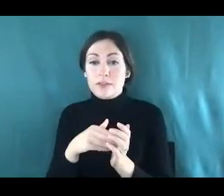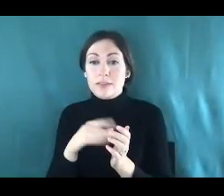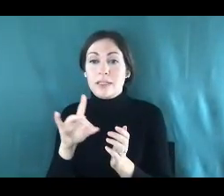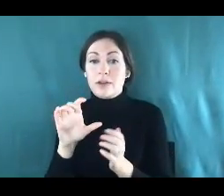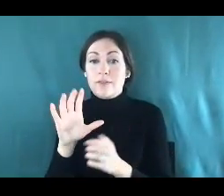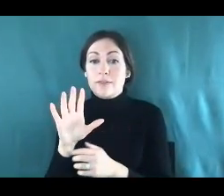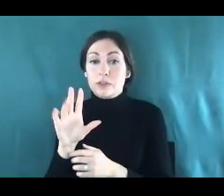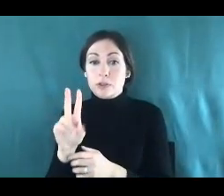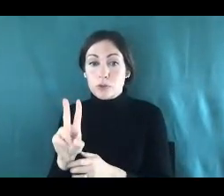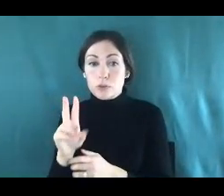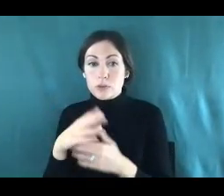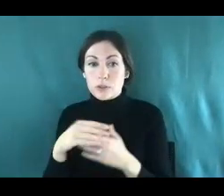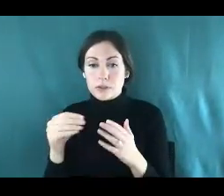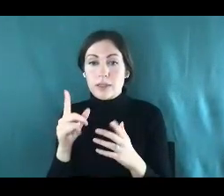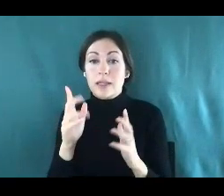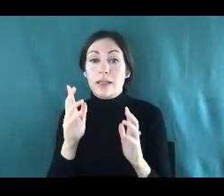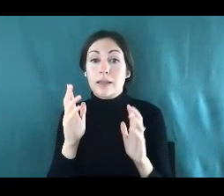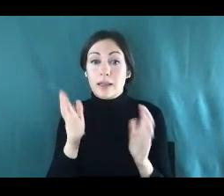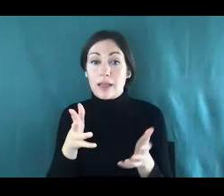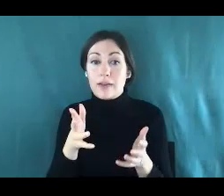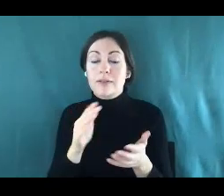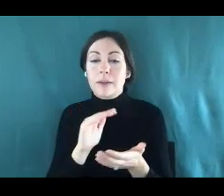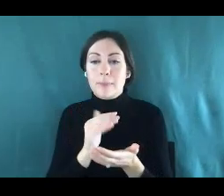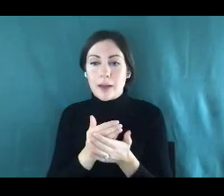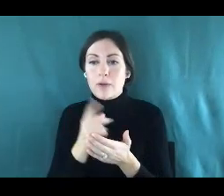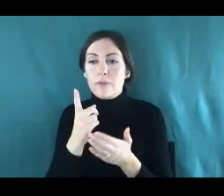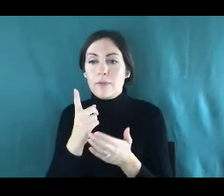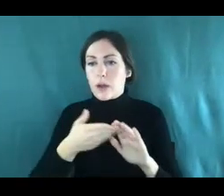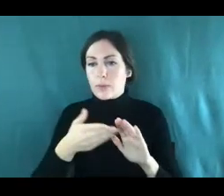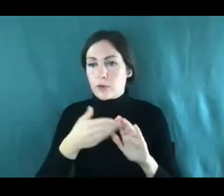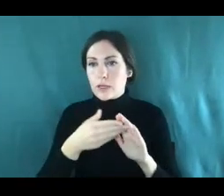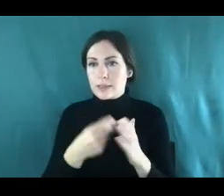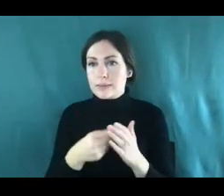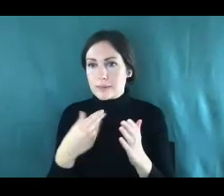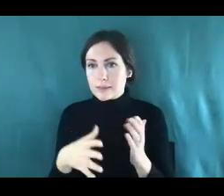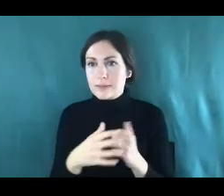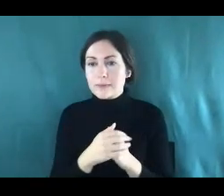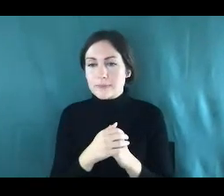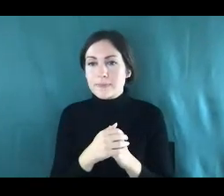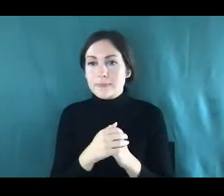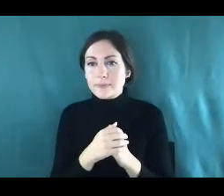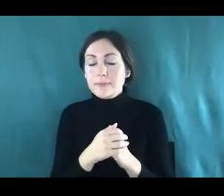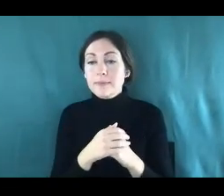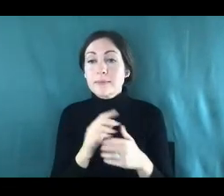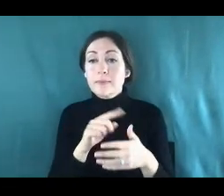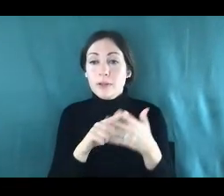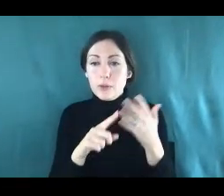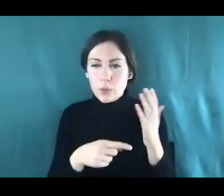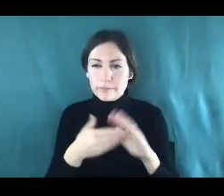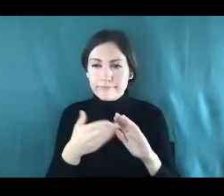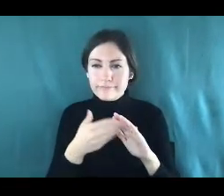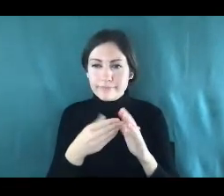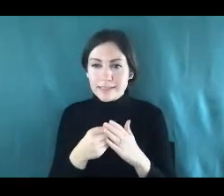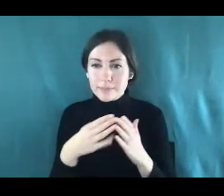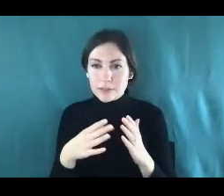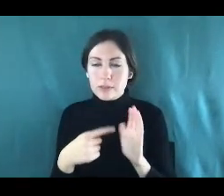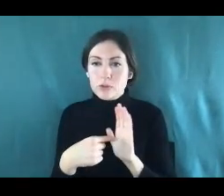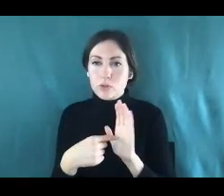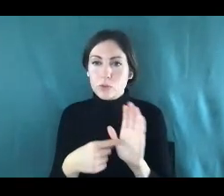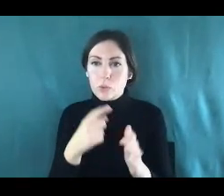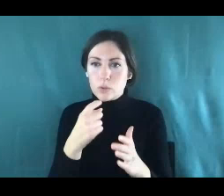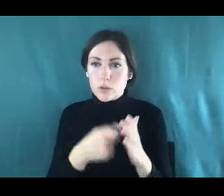$132,852. And then the balance of that amount is for operating expenses. And those operating expenses reflect the